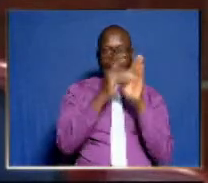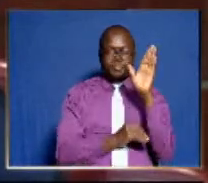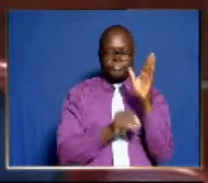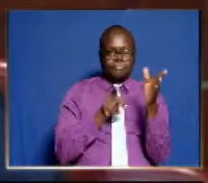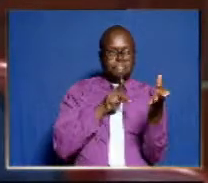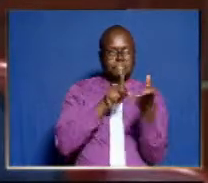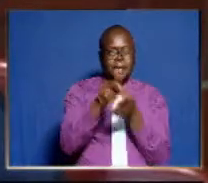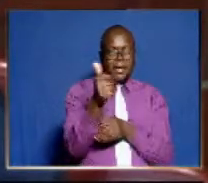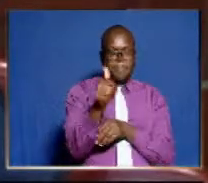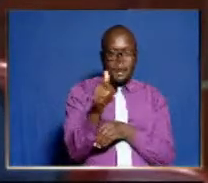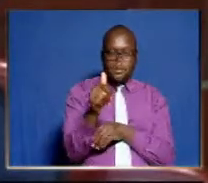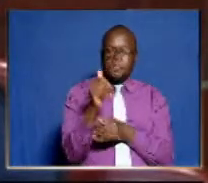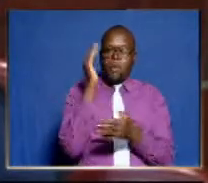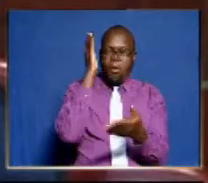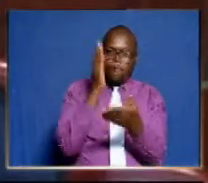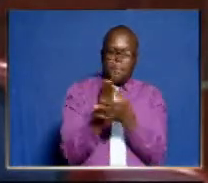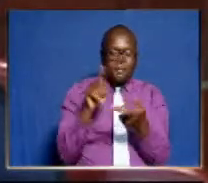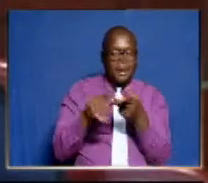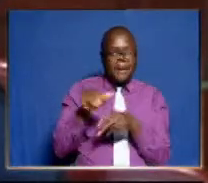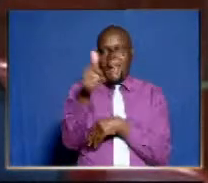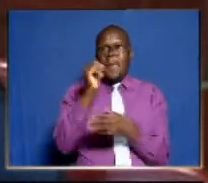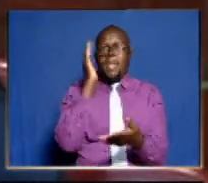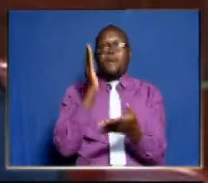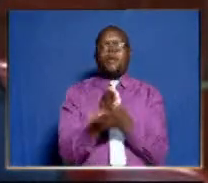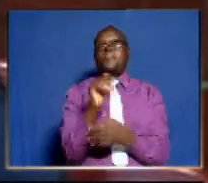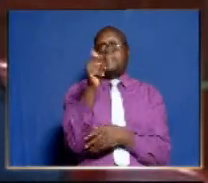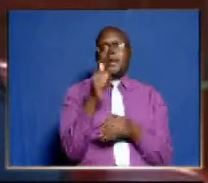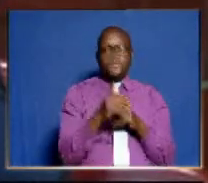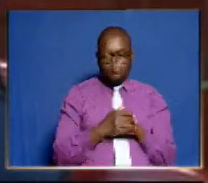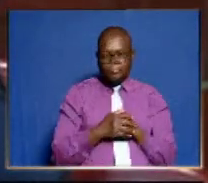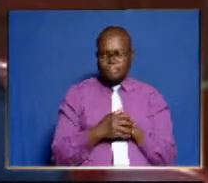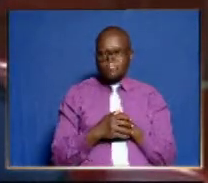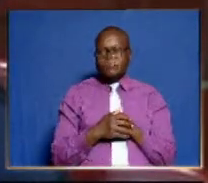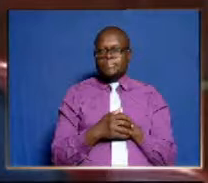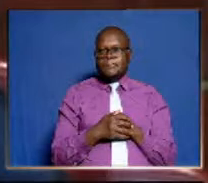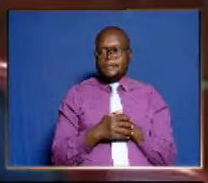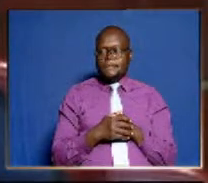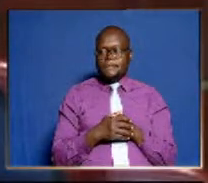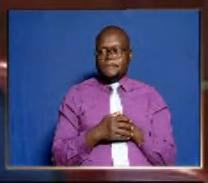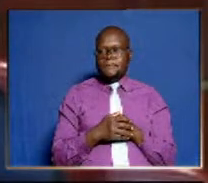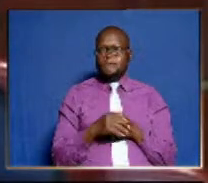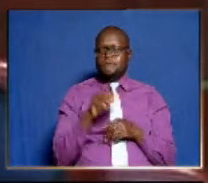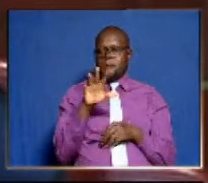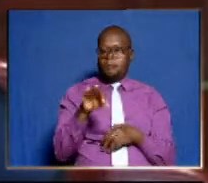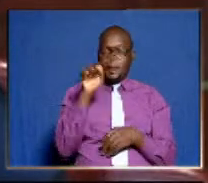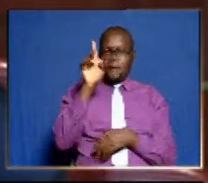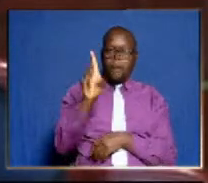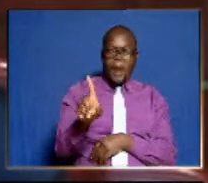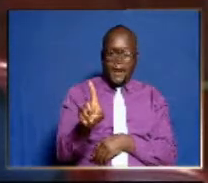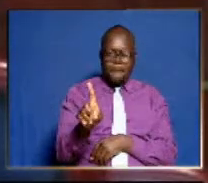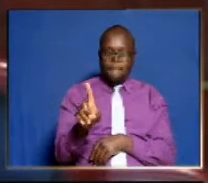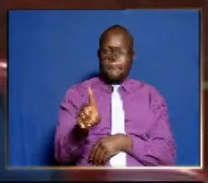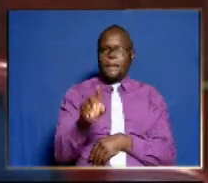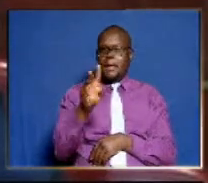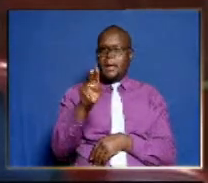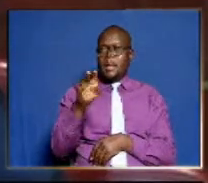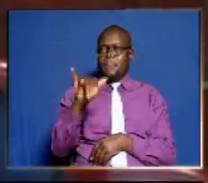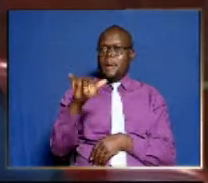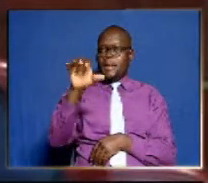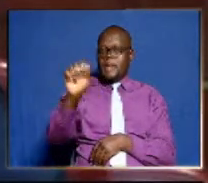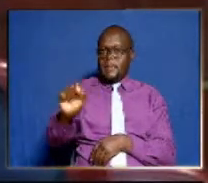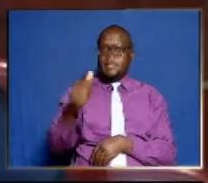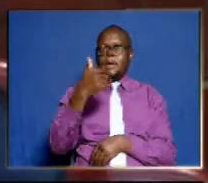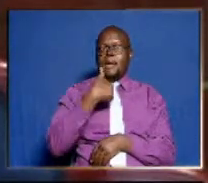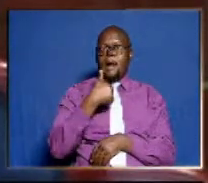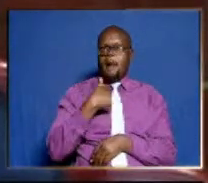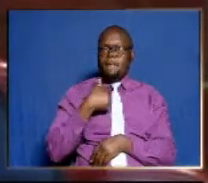bills, verified and others unverified. Mr. Speaker, just pick one. NYS has